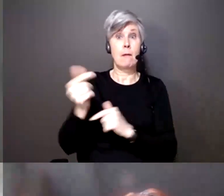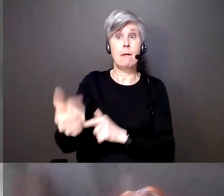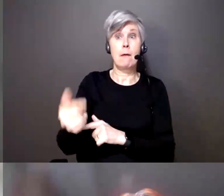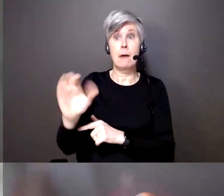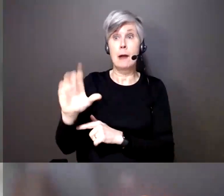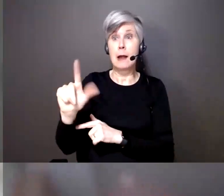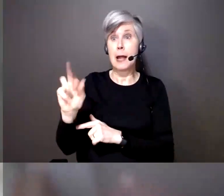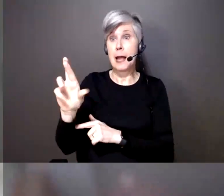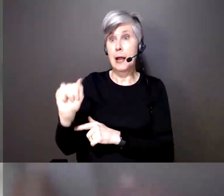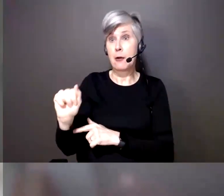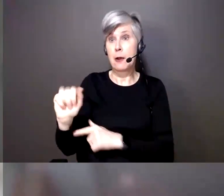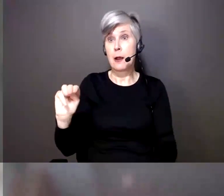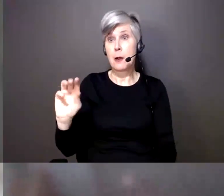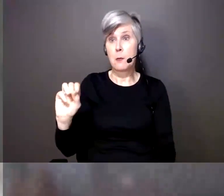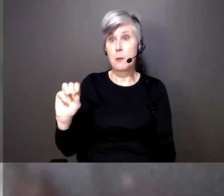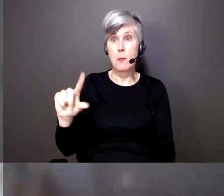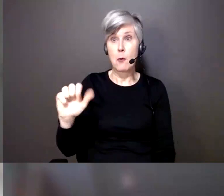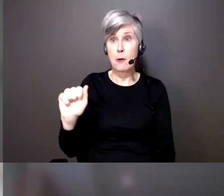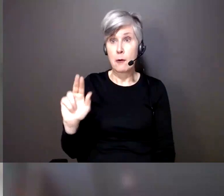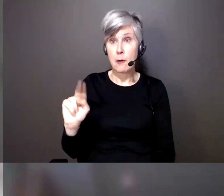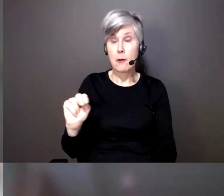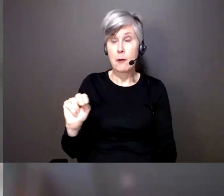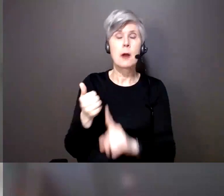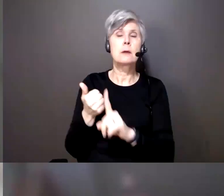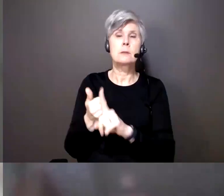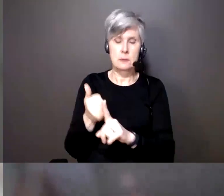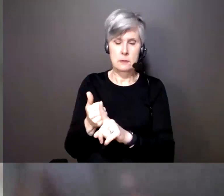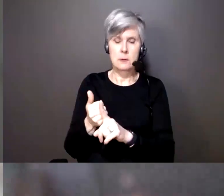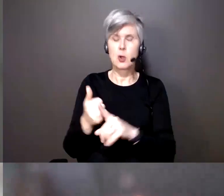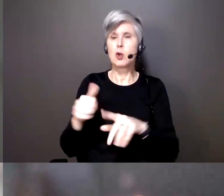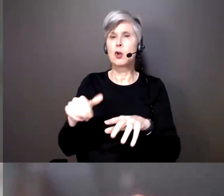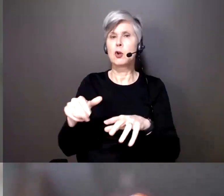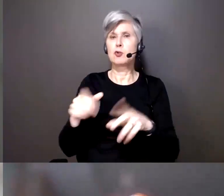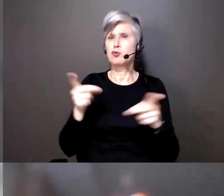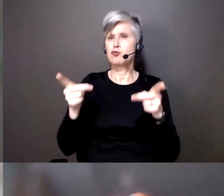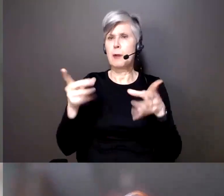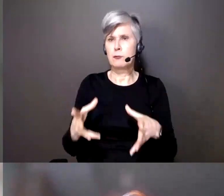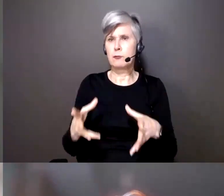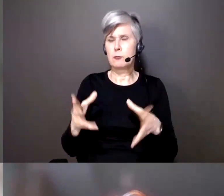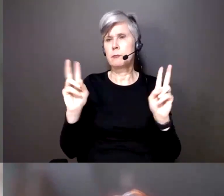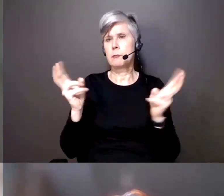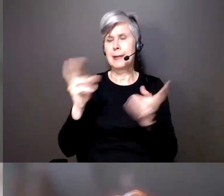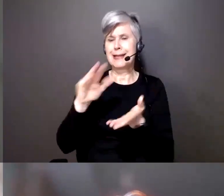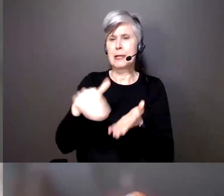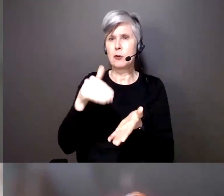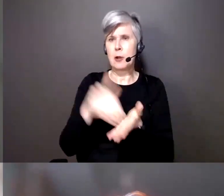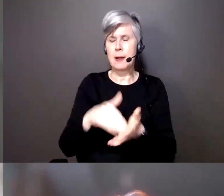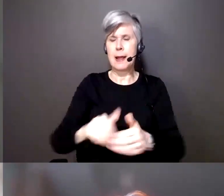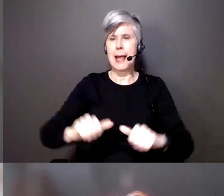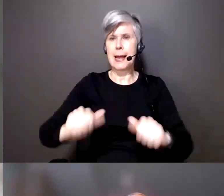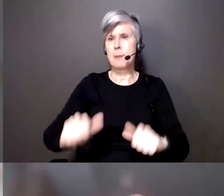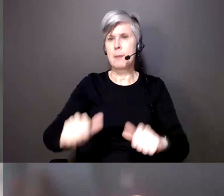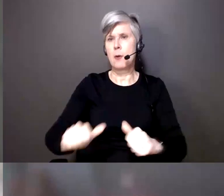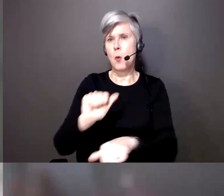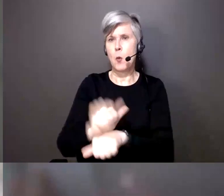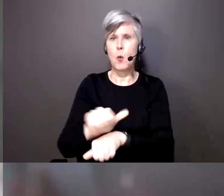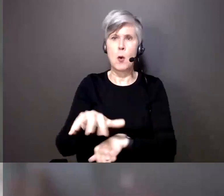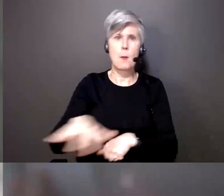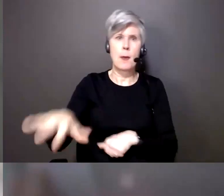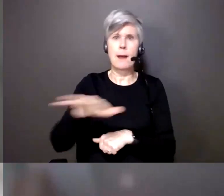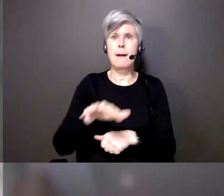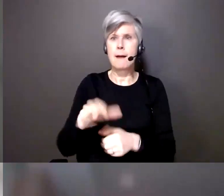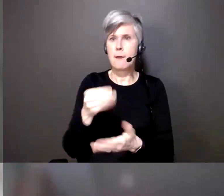Clara Morgan, who is currently acting as the director of the Centralized Enabling Workplace Fund, which is